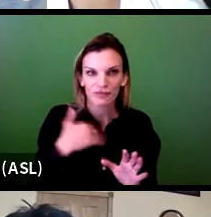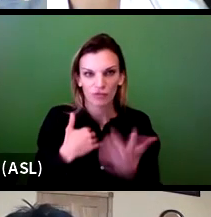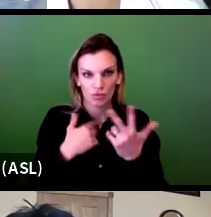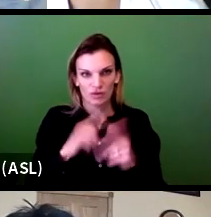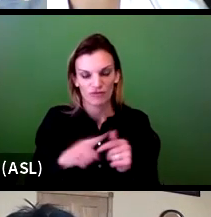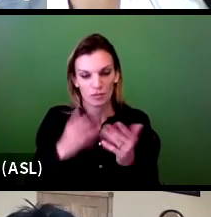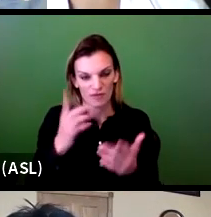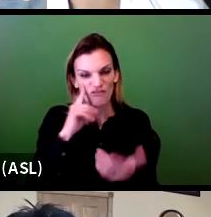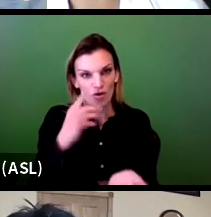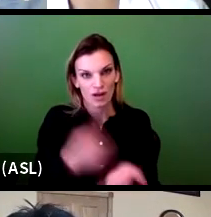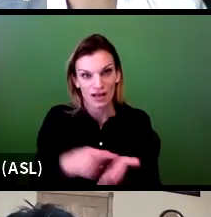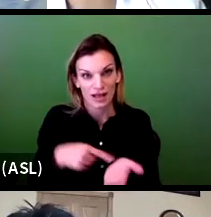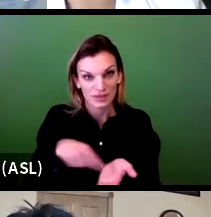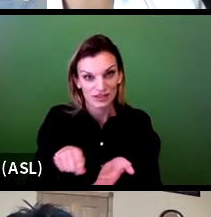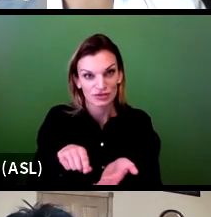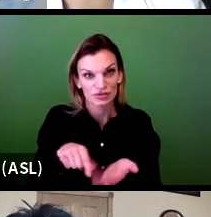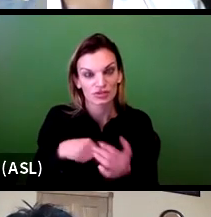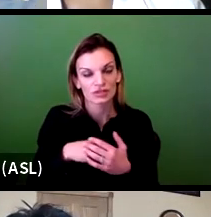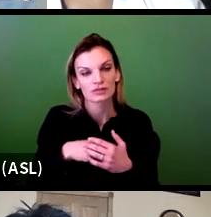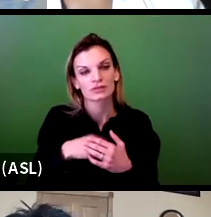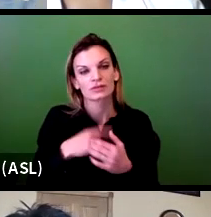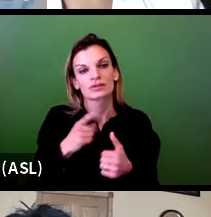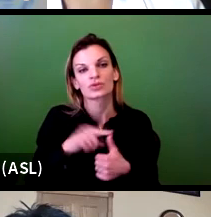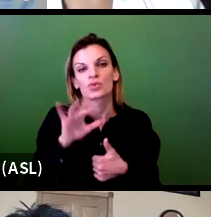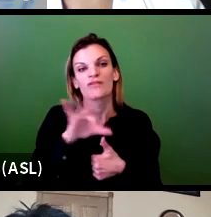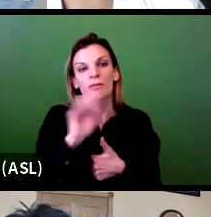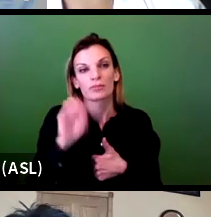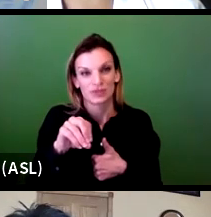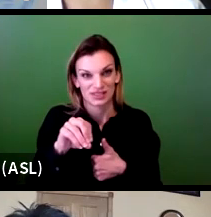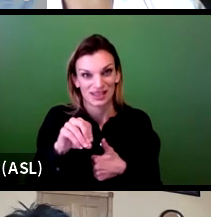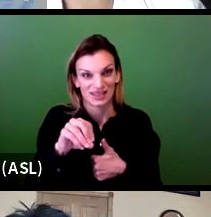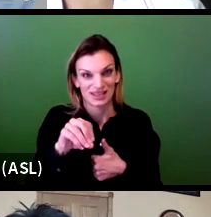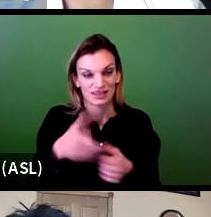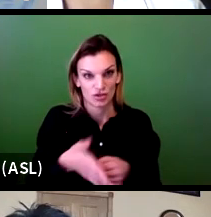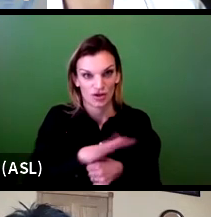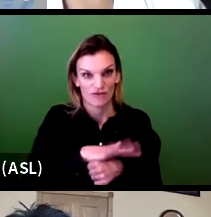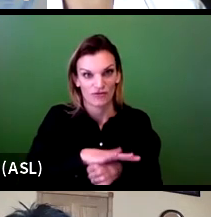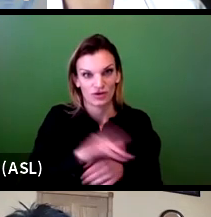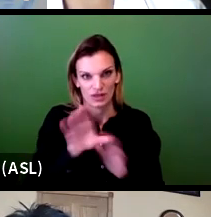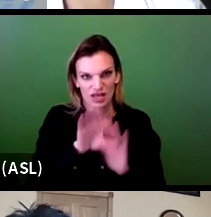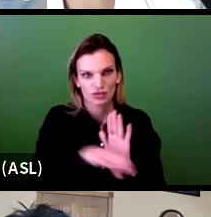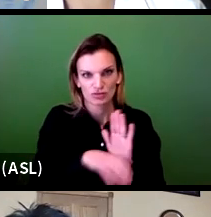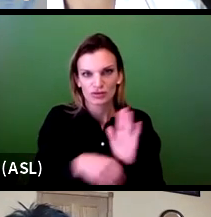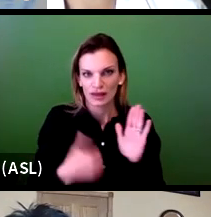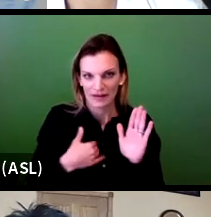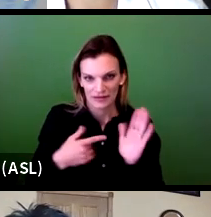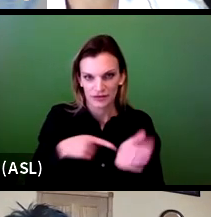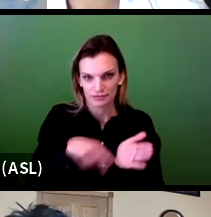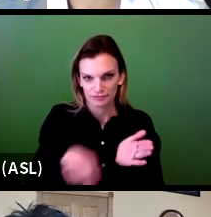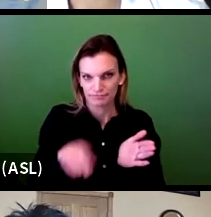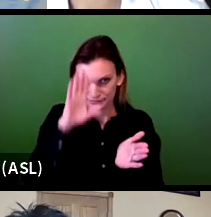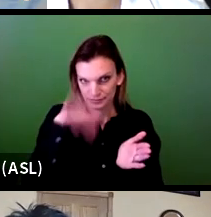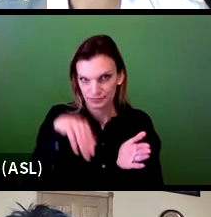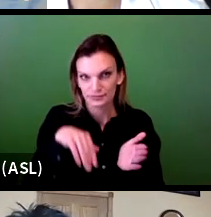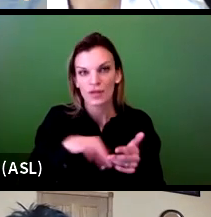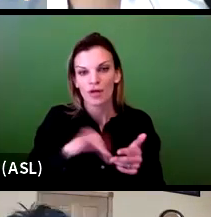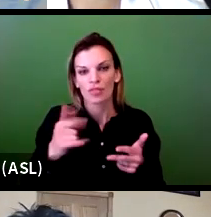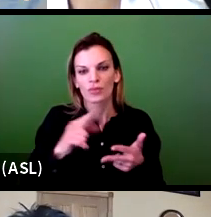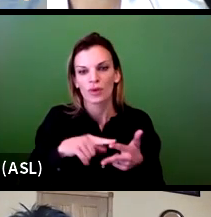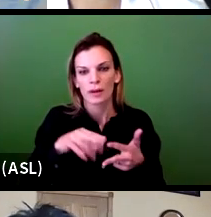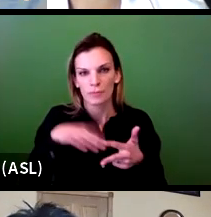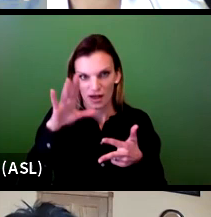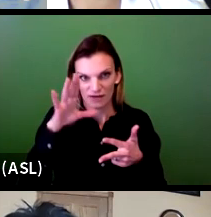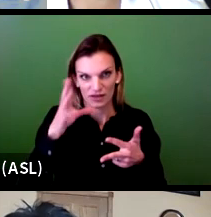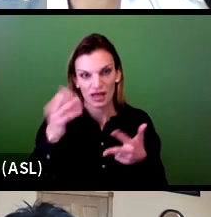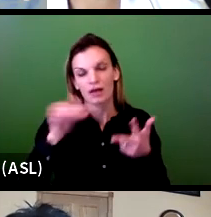different proposals for compensation. One of them included the 25% that's included in the Constitution. And then there's one that went above that and one that went